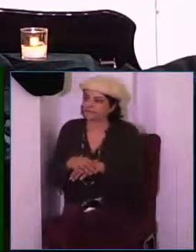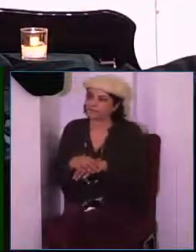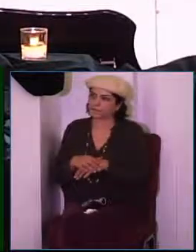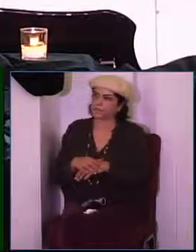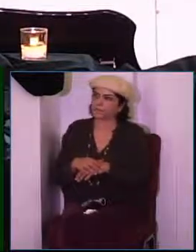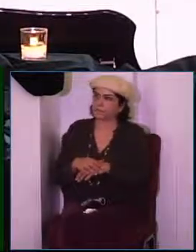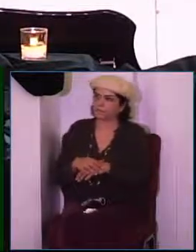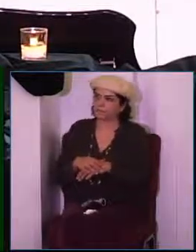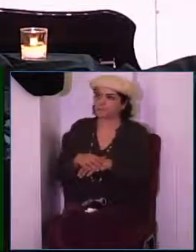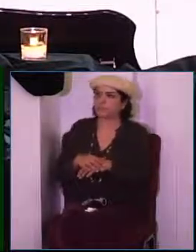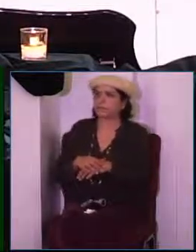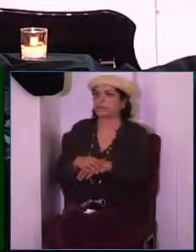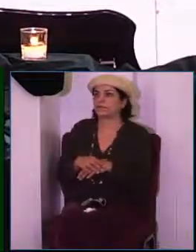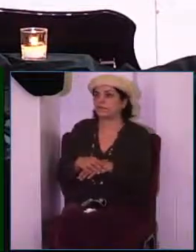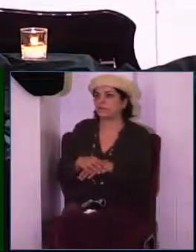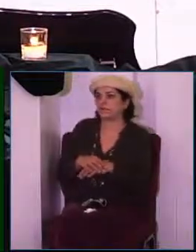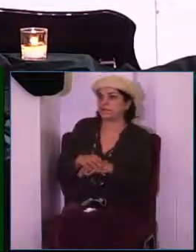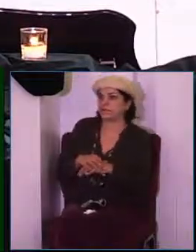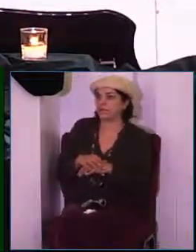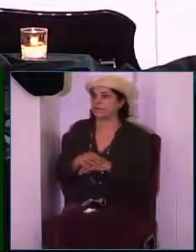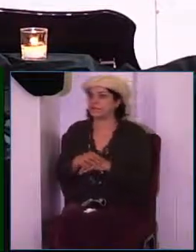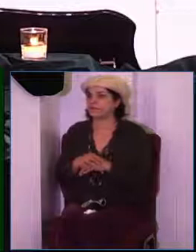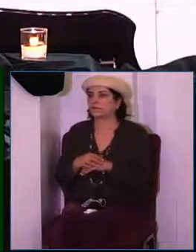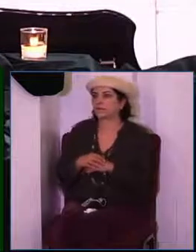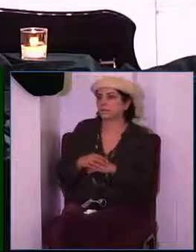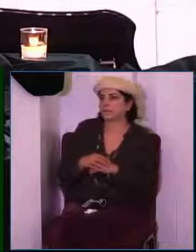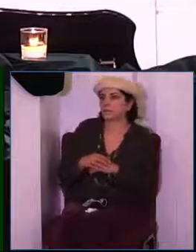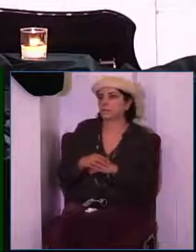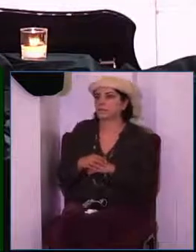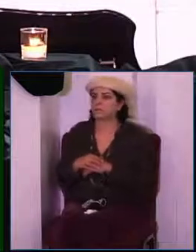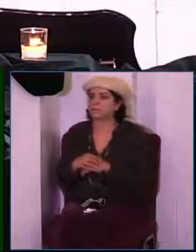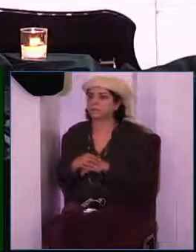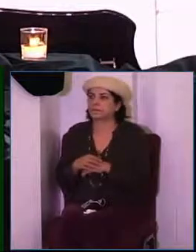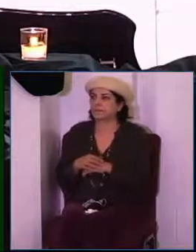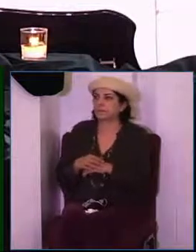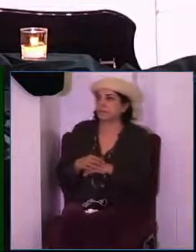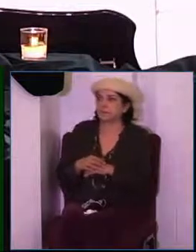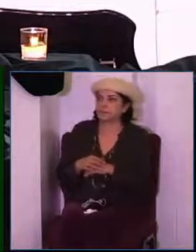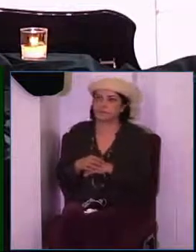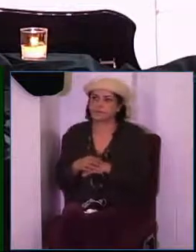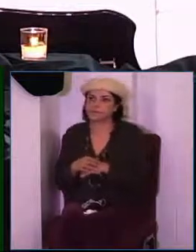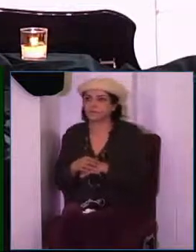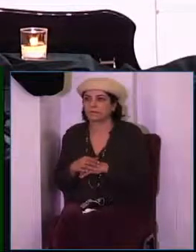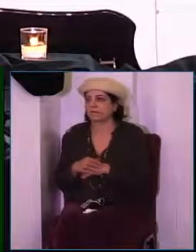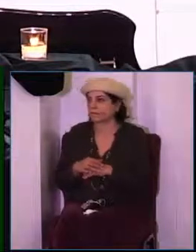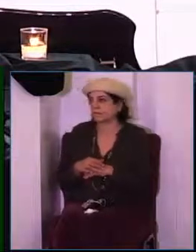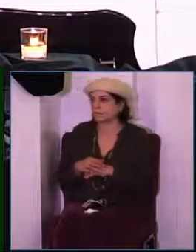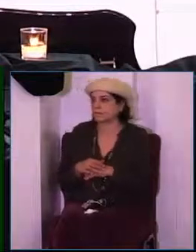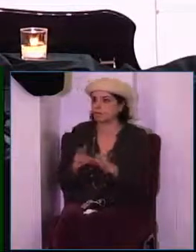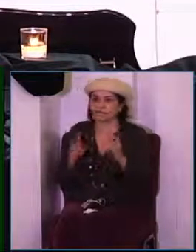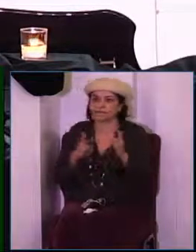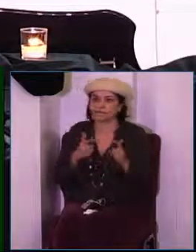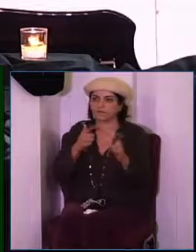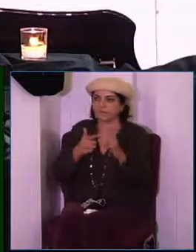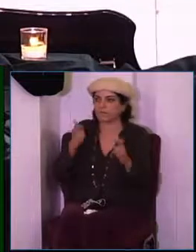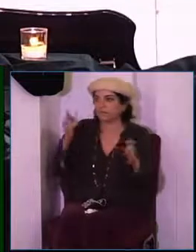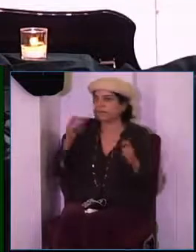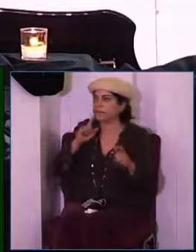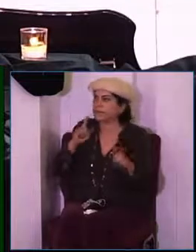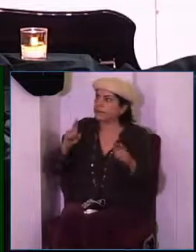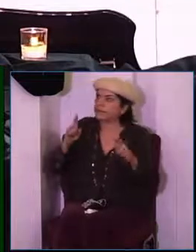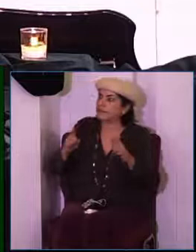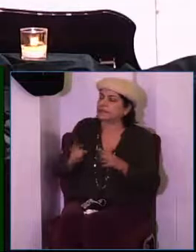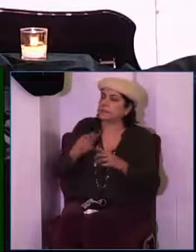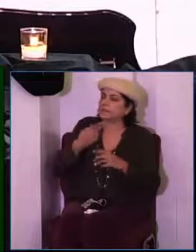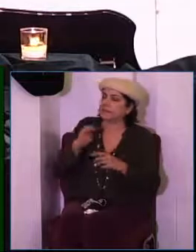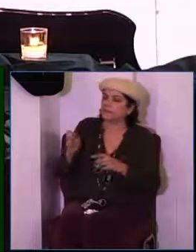All right. Come on, sing with us wherever you are. Greater is he. Greater is he